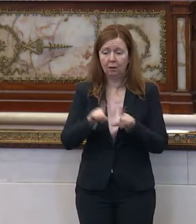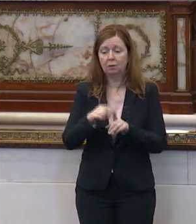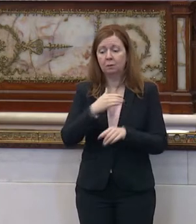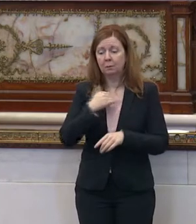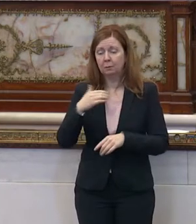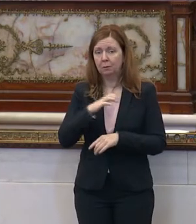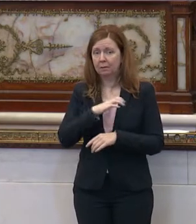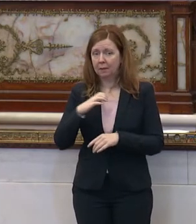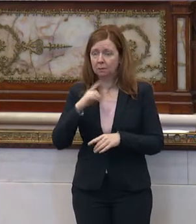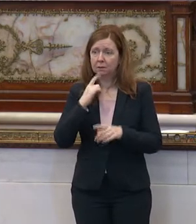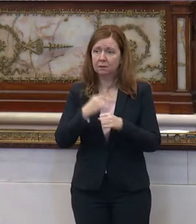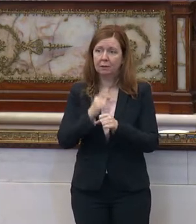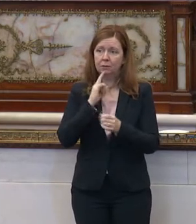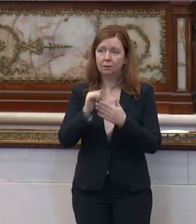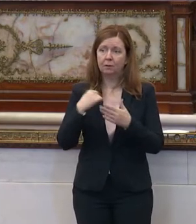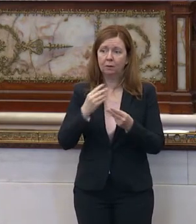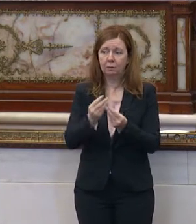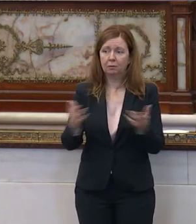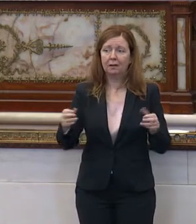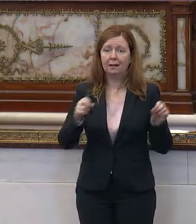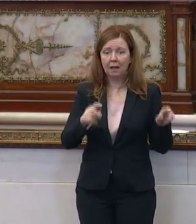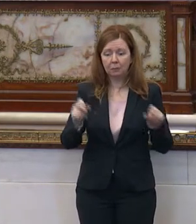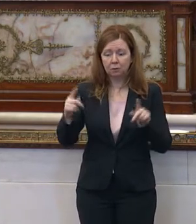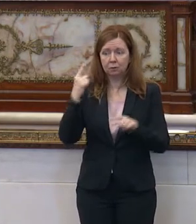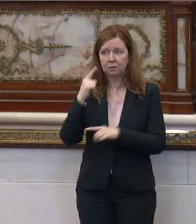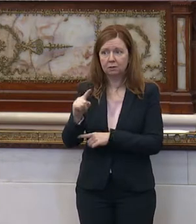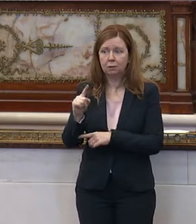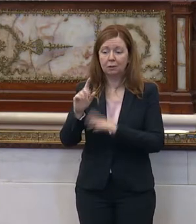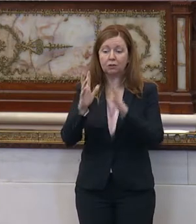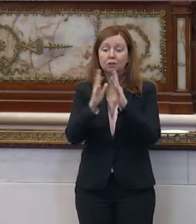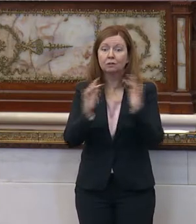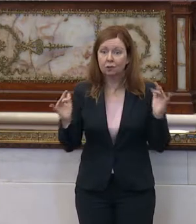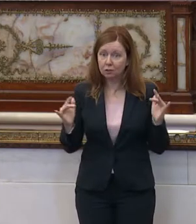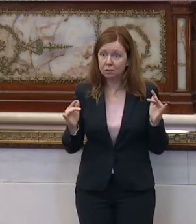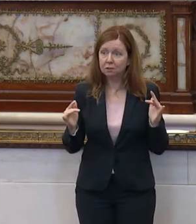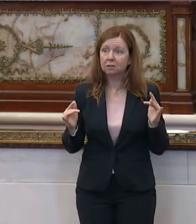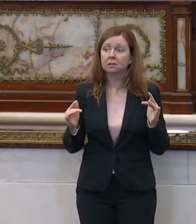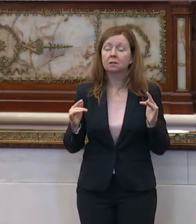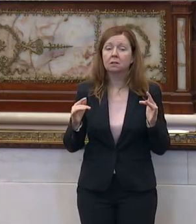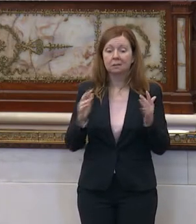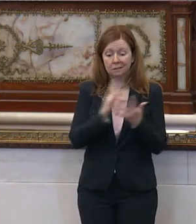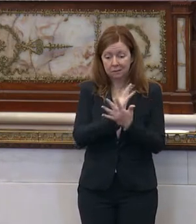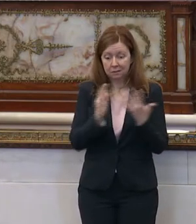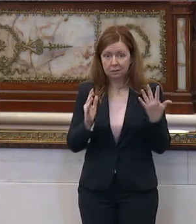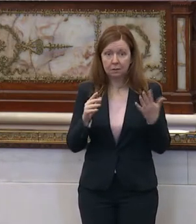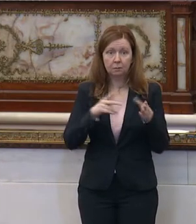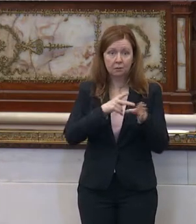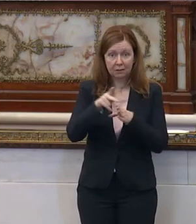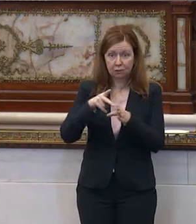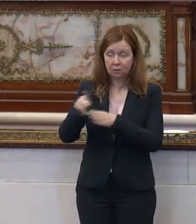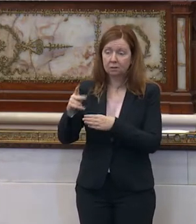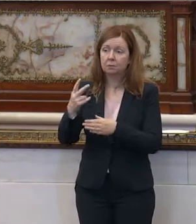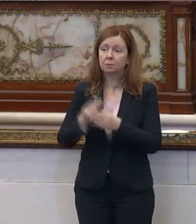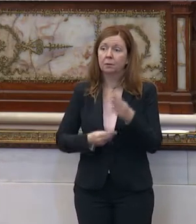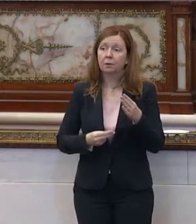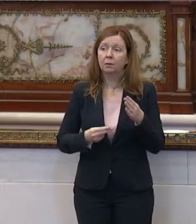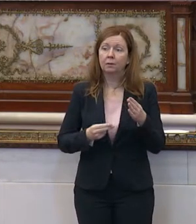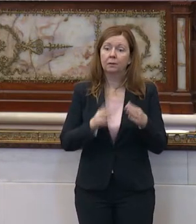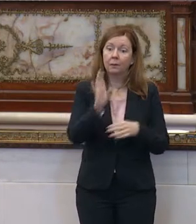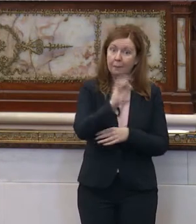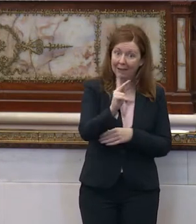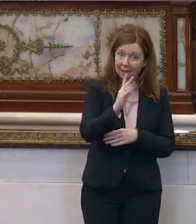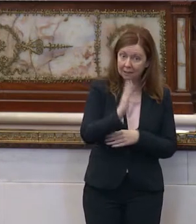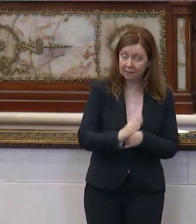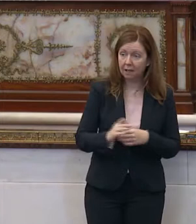council is make sure that we're providing opportunities for a diverse portfolio of professionals, both from the banking